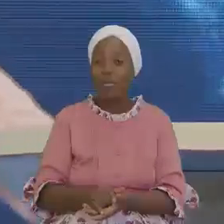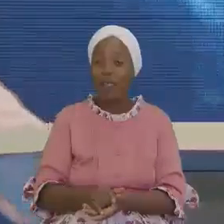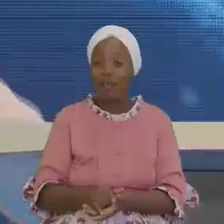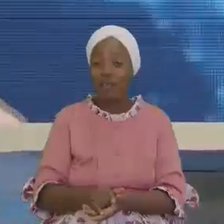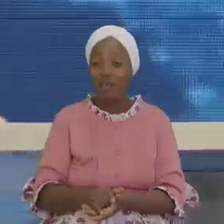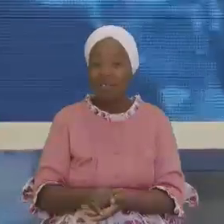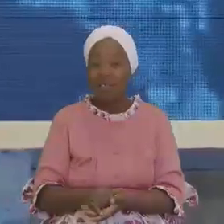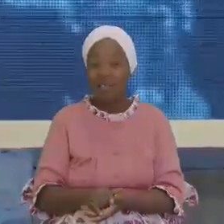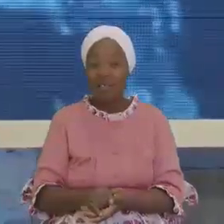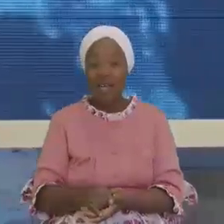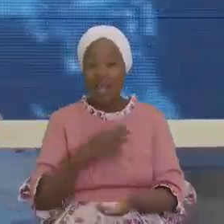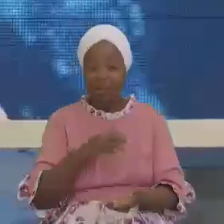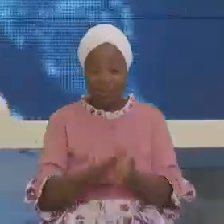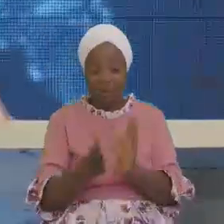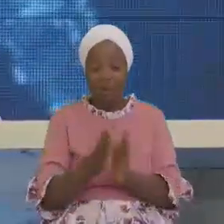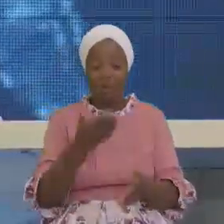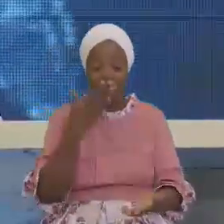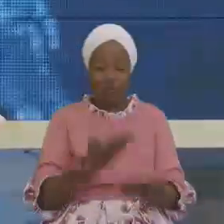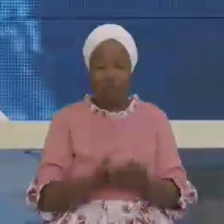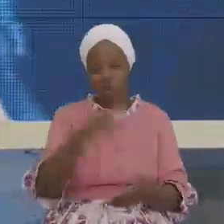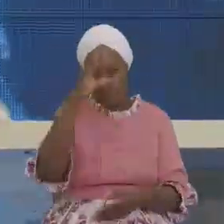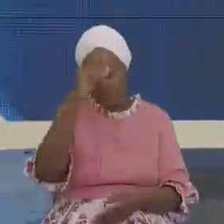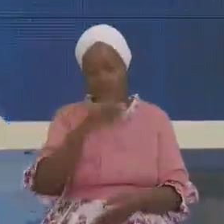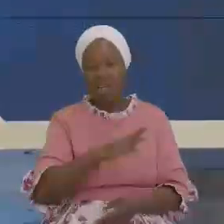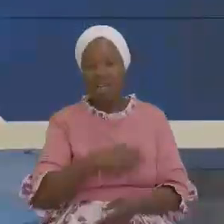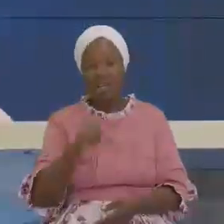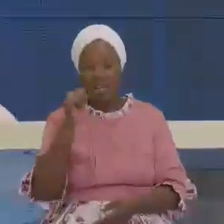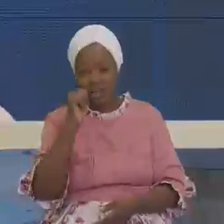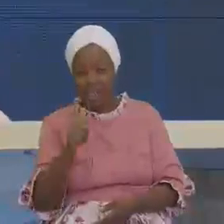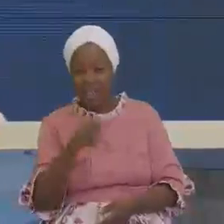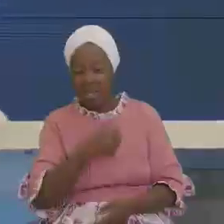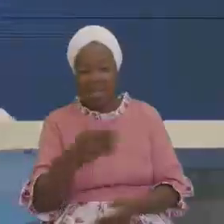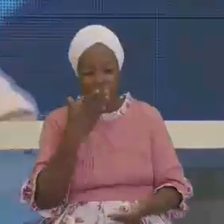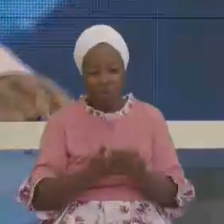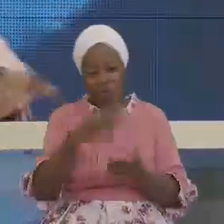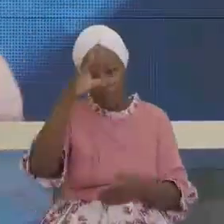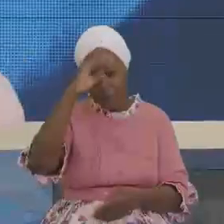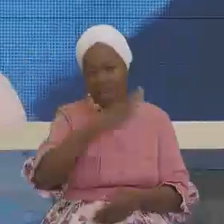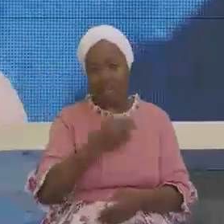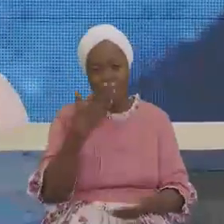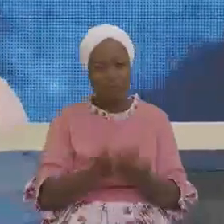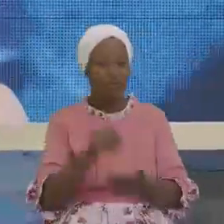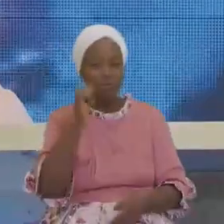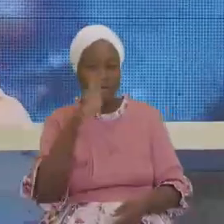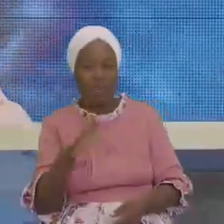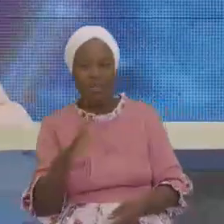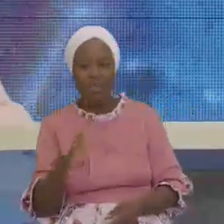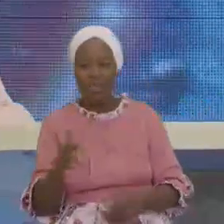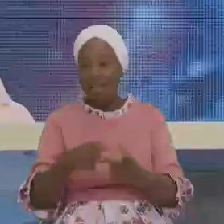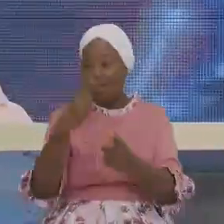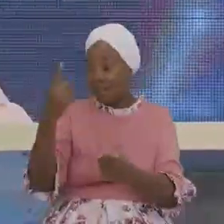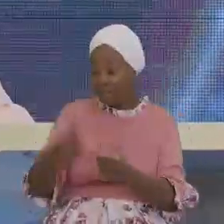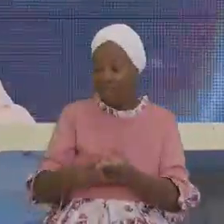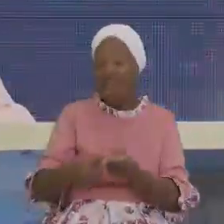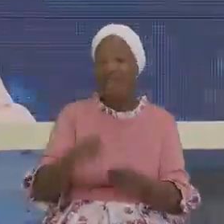good boy, a good girl, a good man, a good woman, then I will go